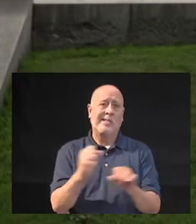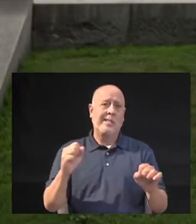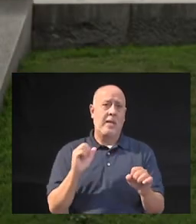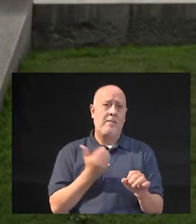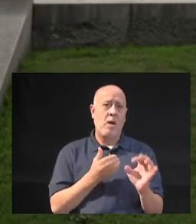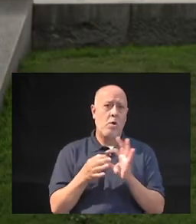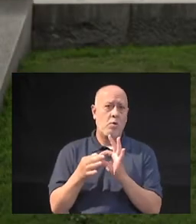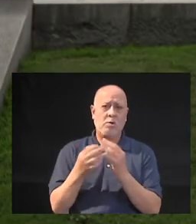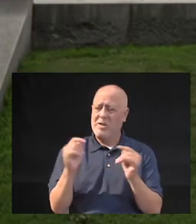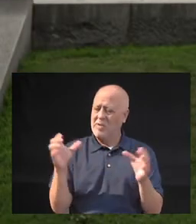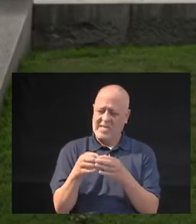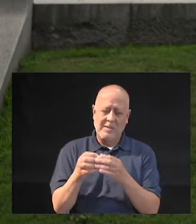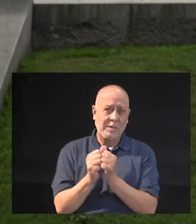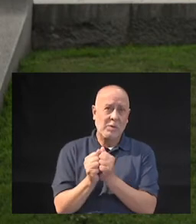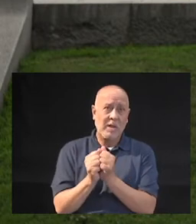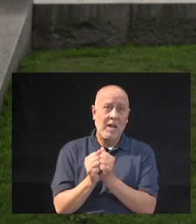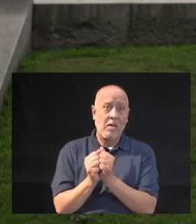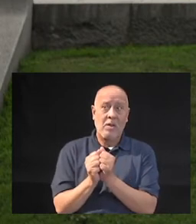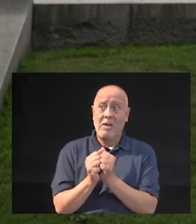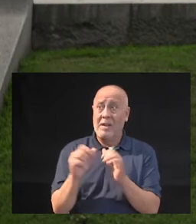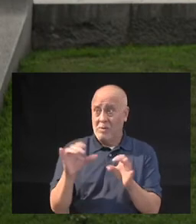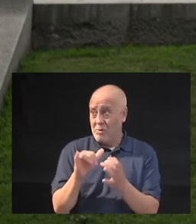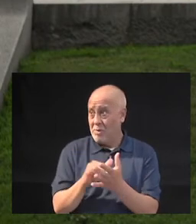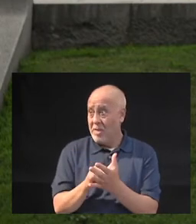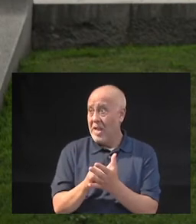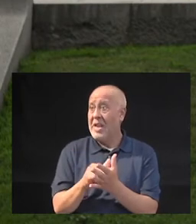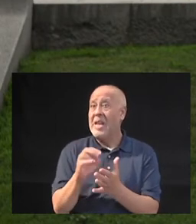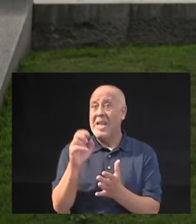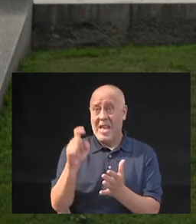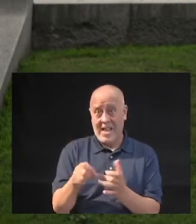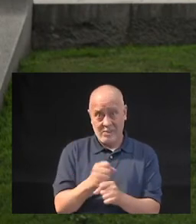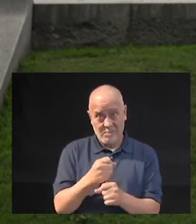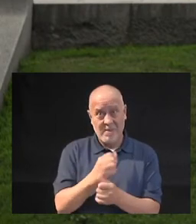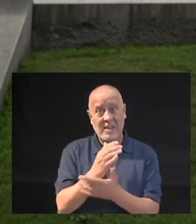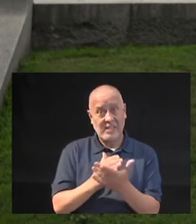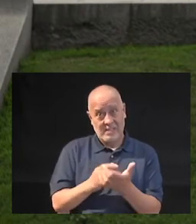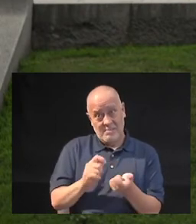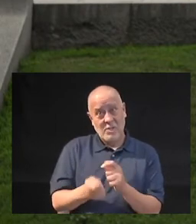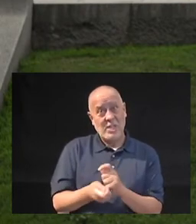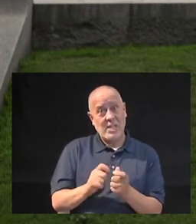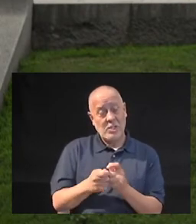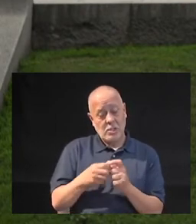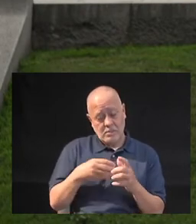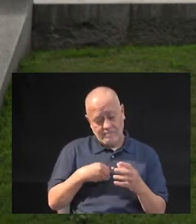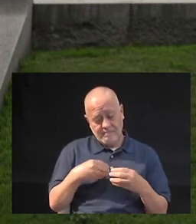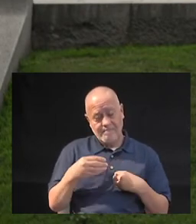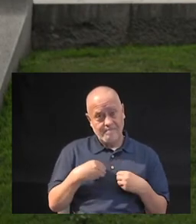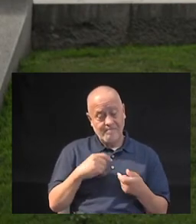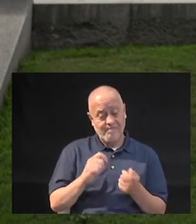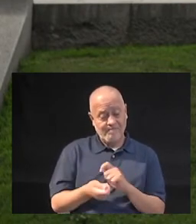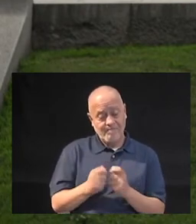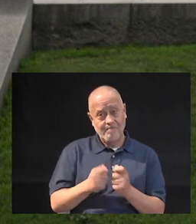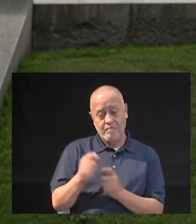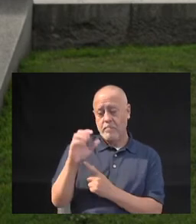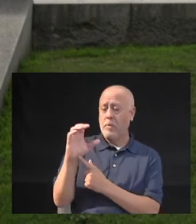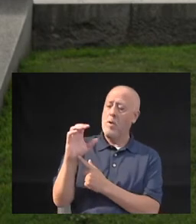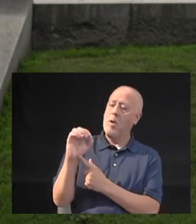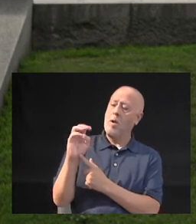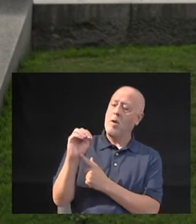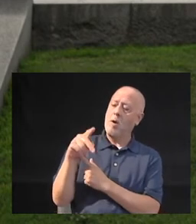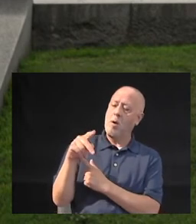He's trying to keep that together, and to do that, he's having to make some compromises. And those compromises are